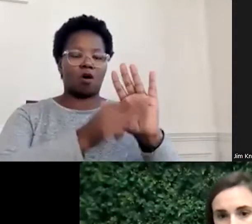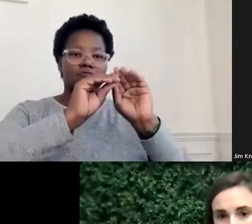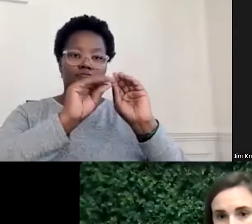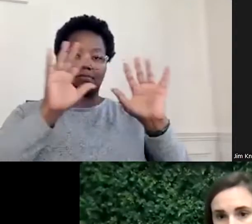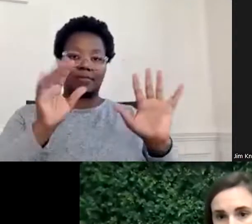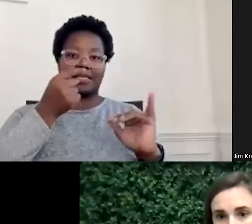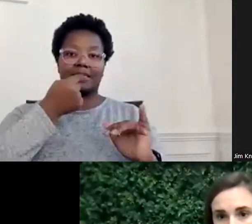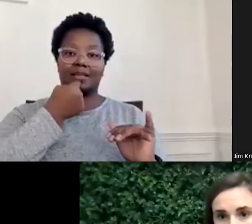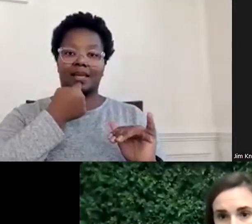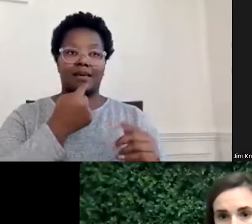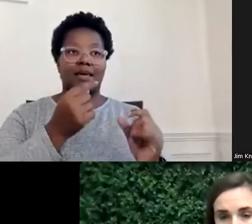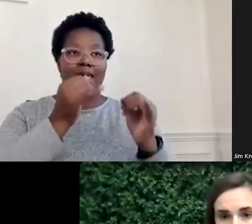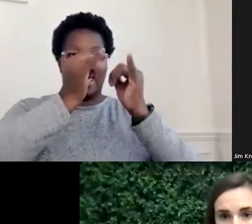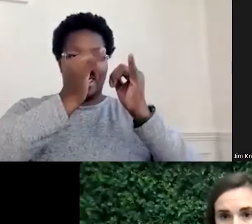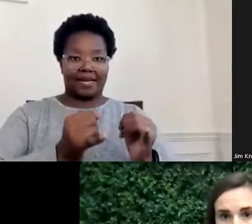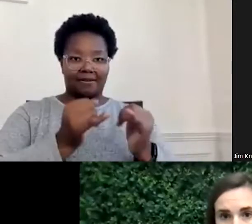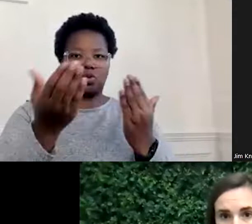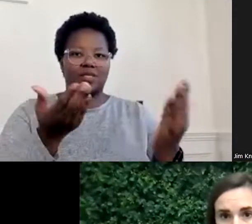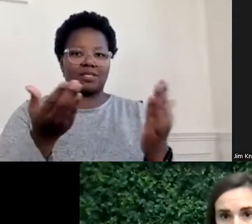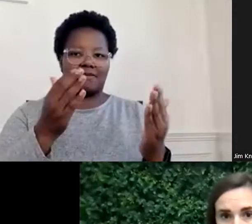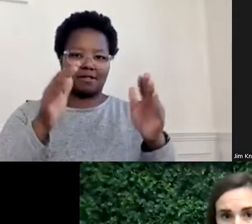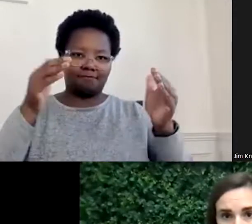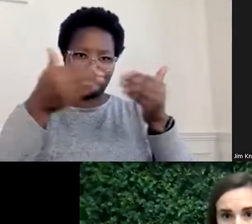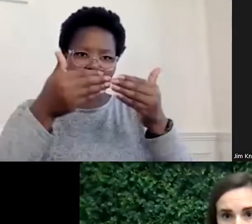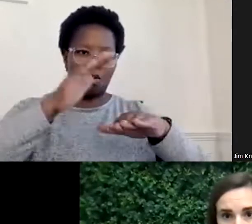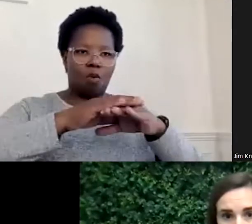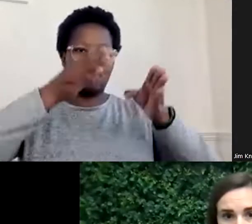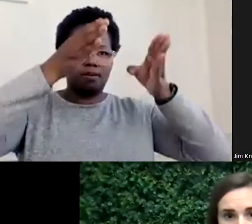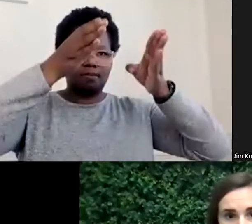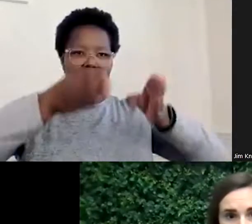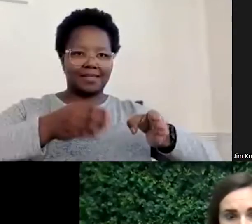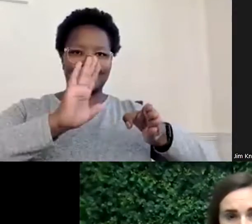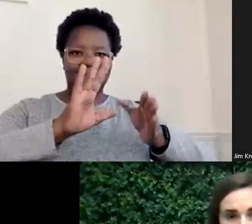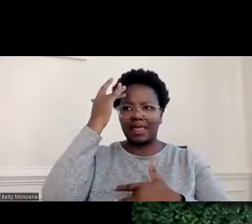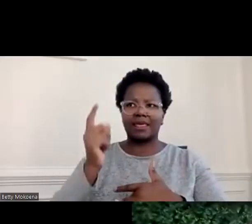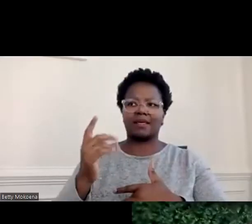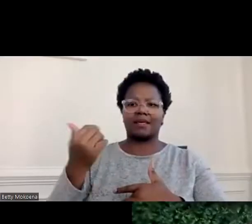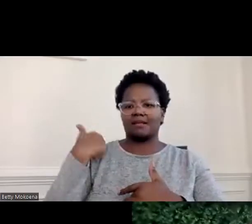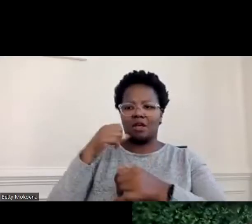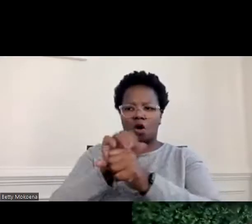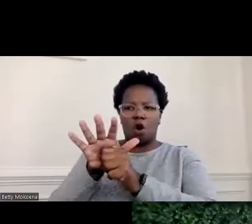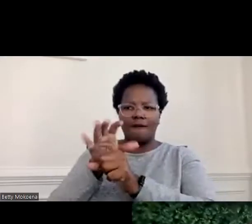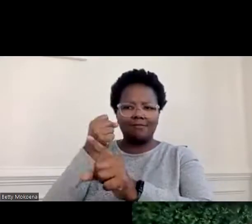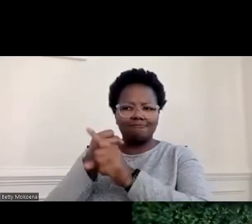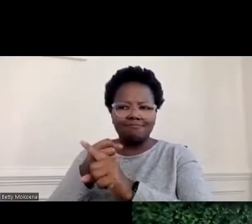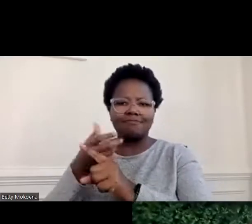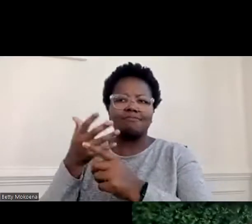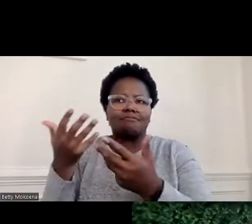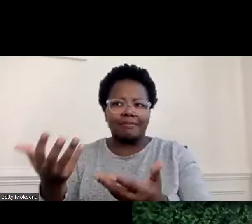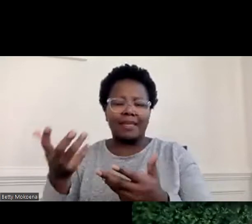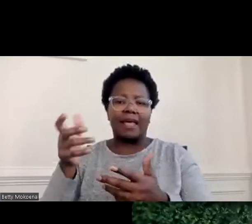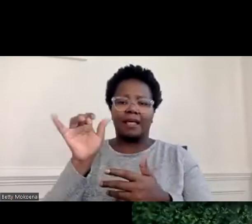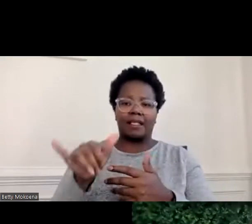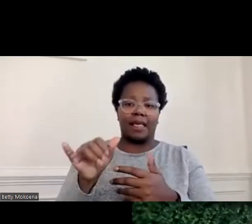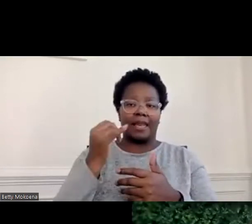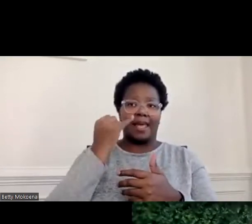it is an individual service. It's developed with an individualized service design. That's in the law. If people miss their